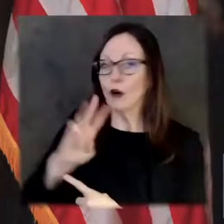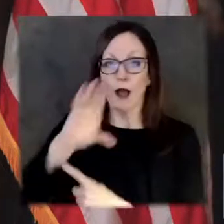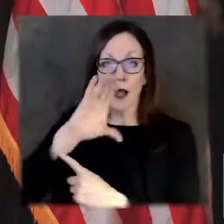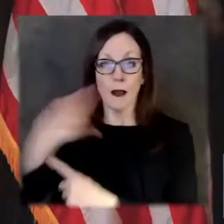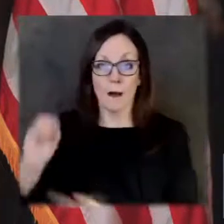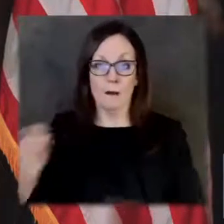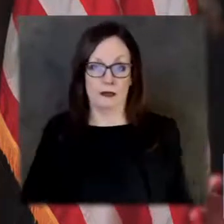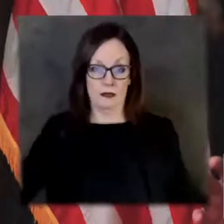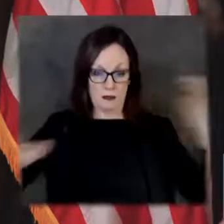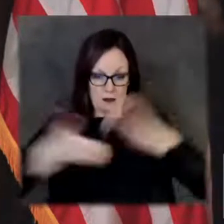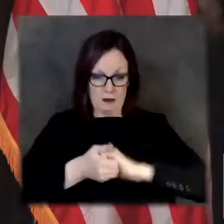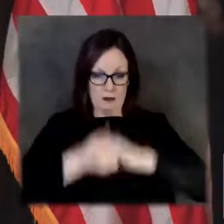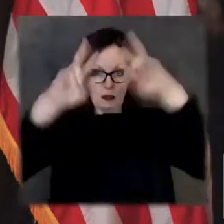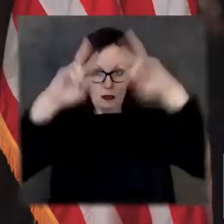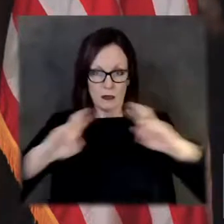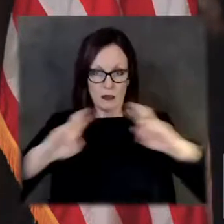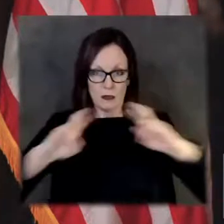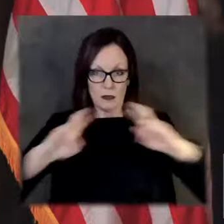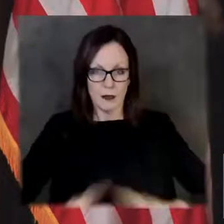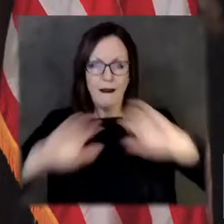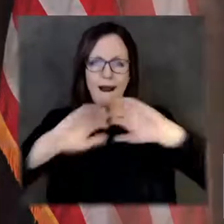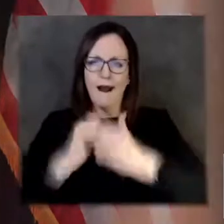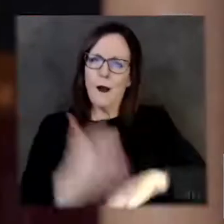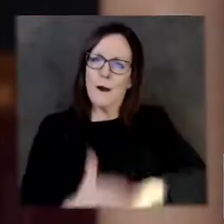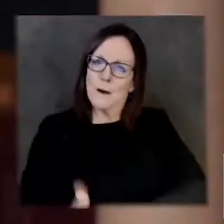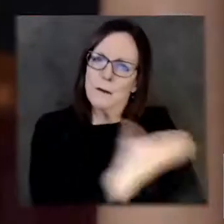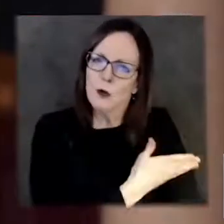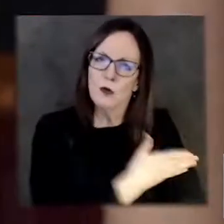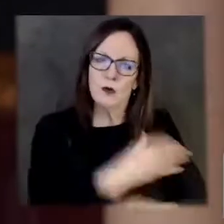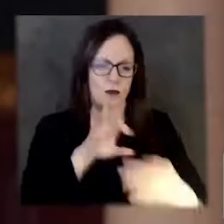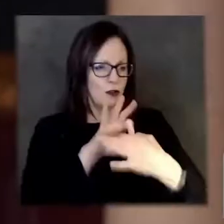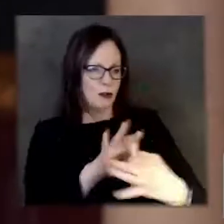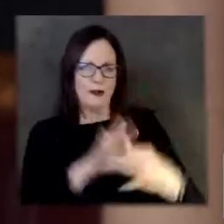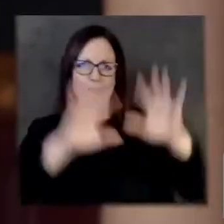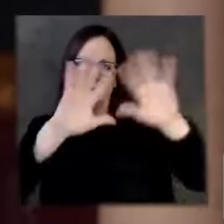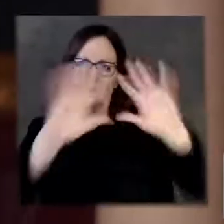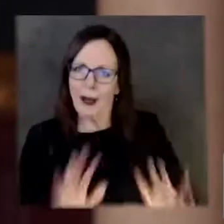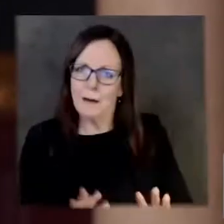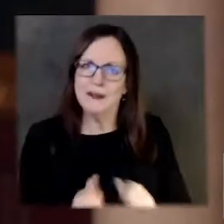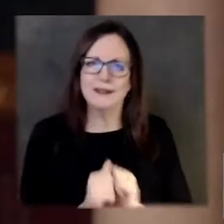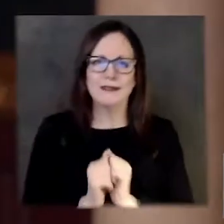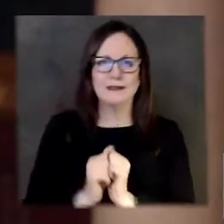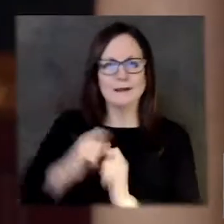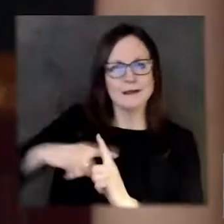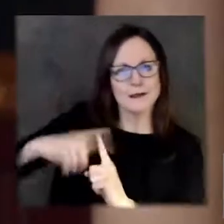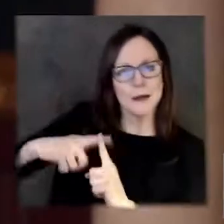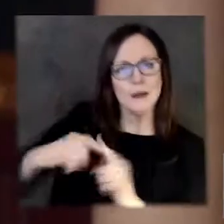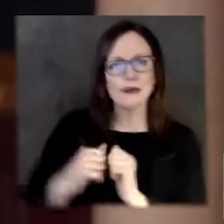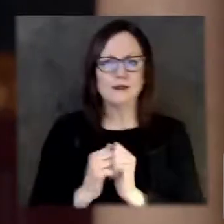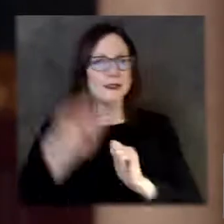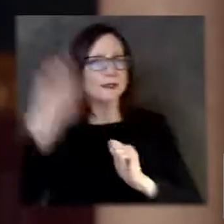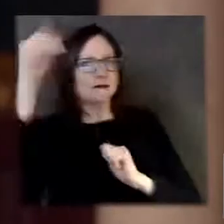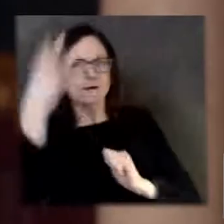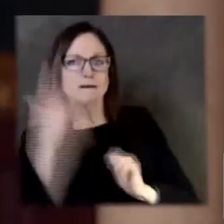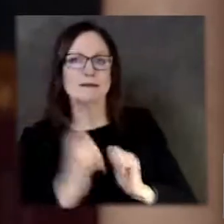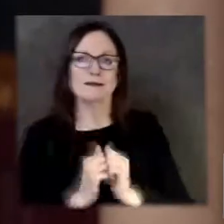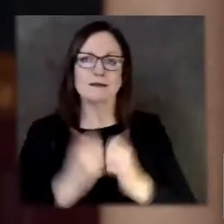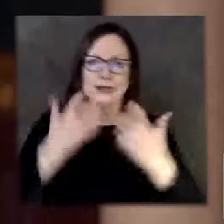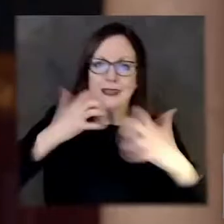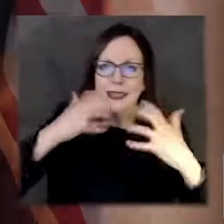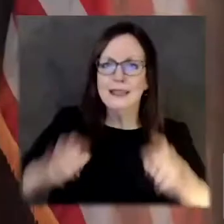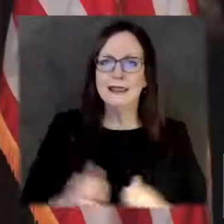Lieutenant Governor Barnes for all his good work on this issue. We made a commitment to make Wisconsin